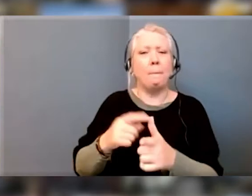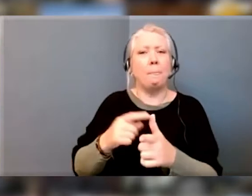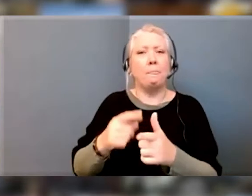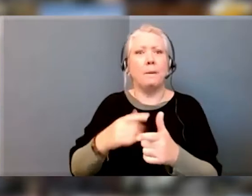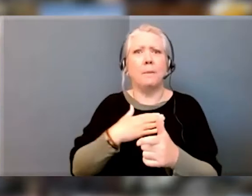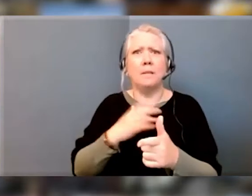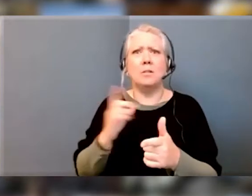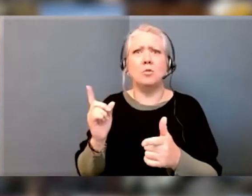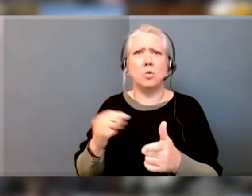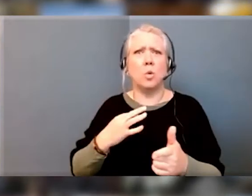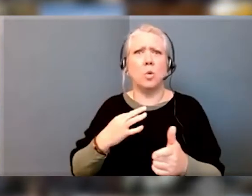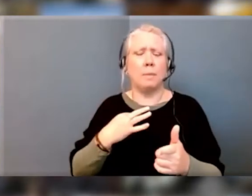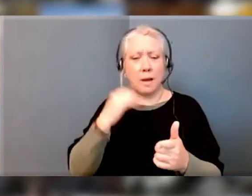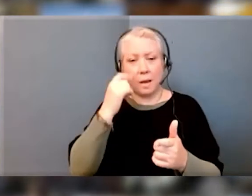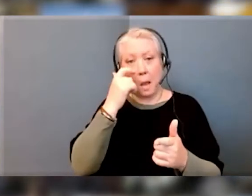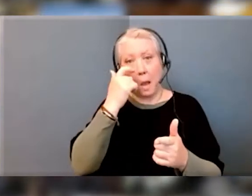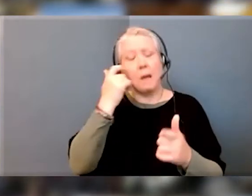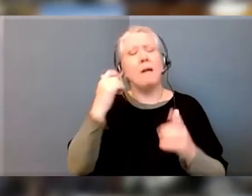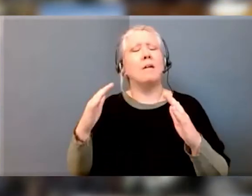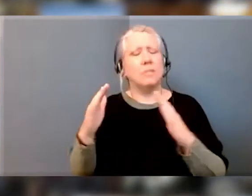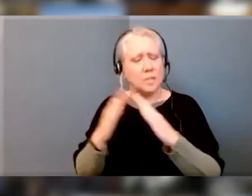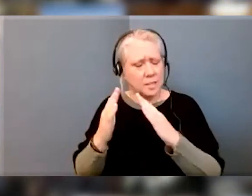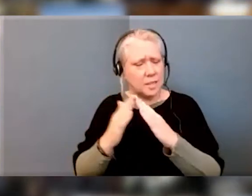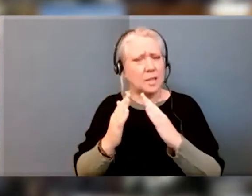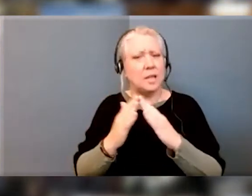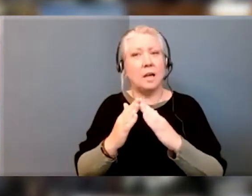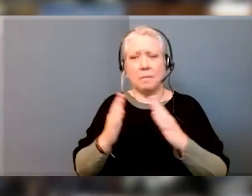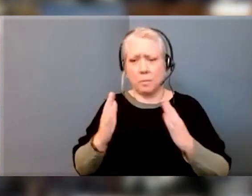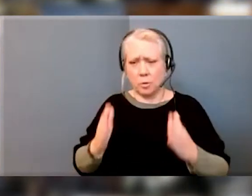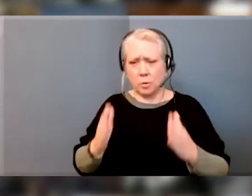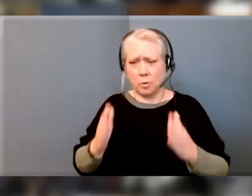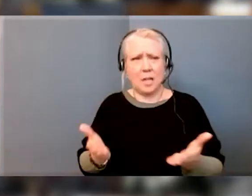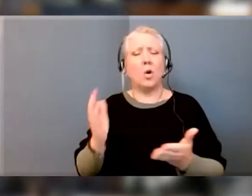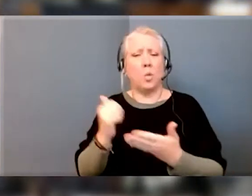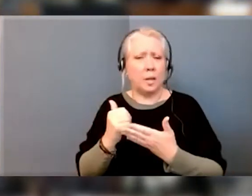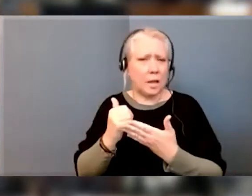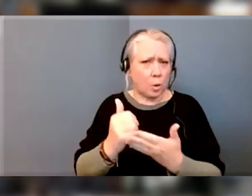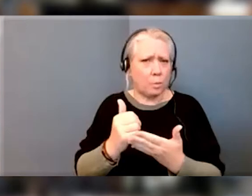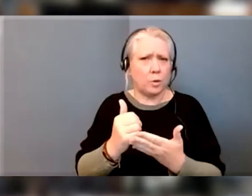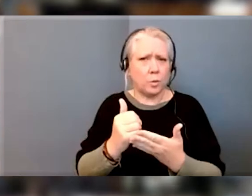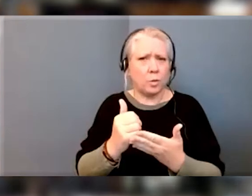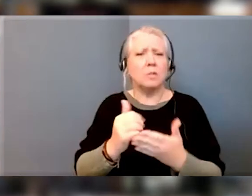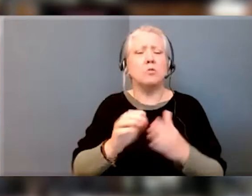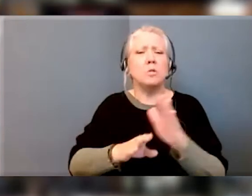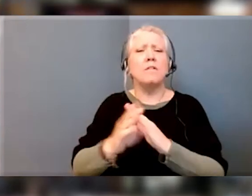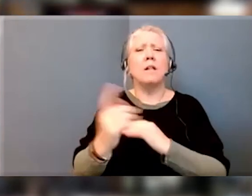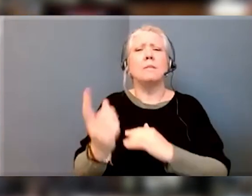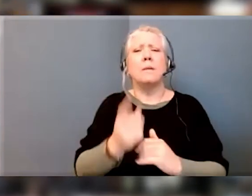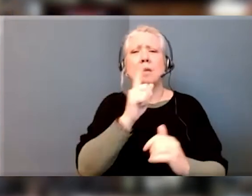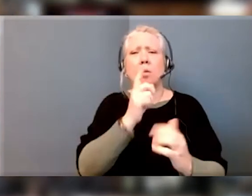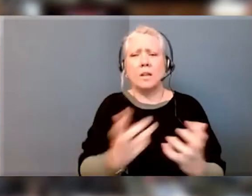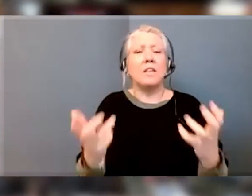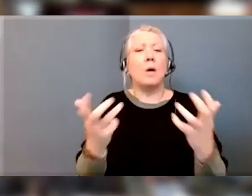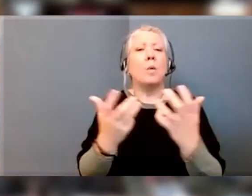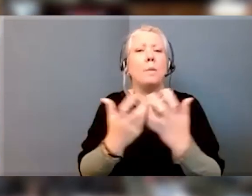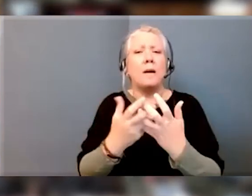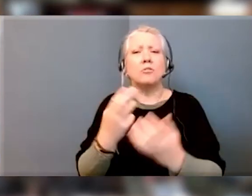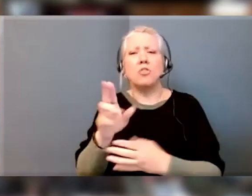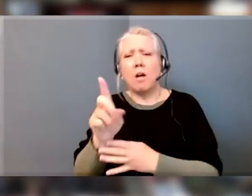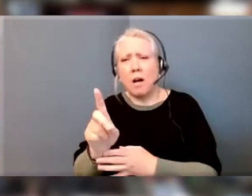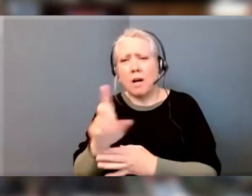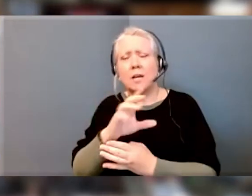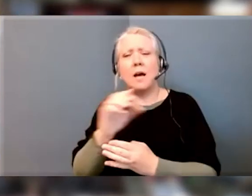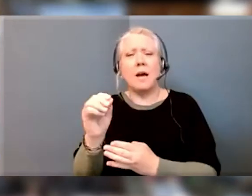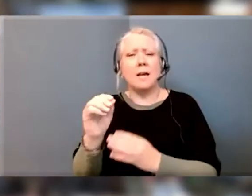assigned to from the city will help you develop something that is acceptable to both HUD and the city. But that is a requirement